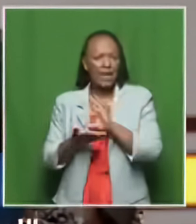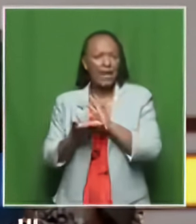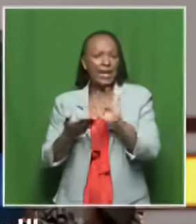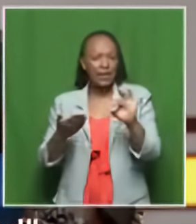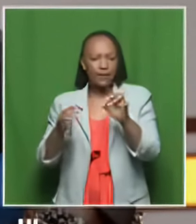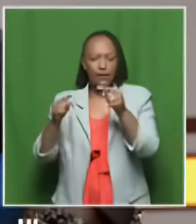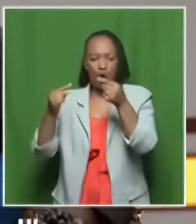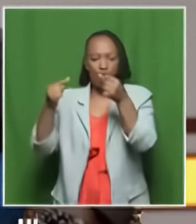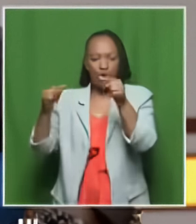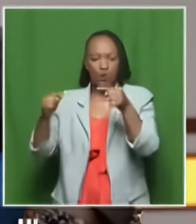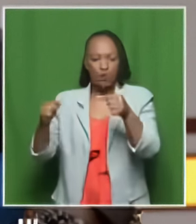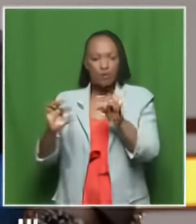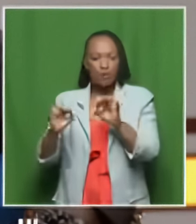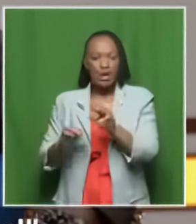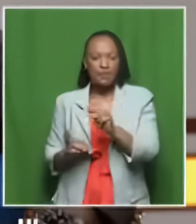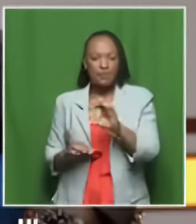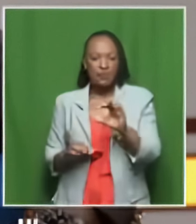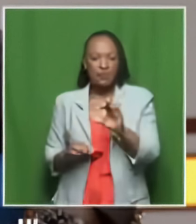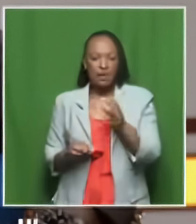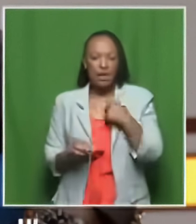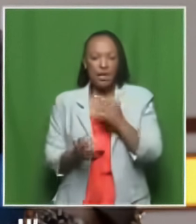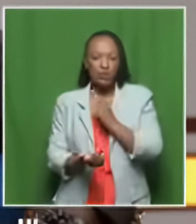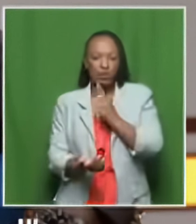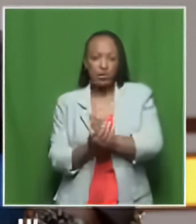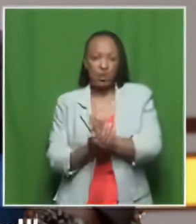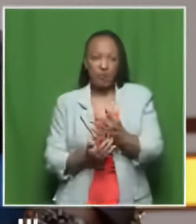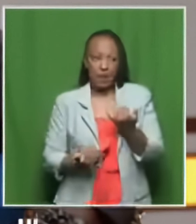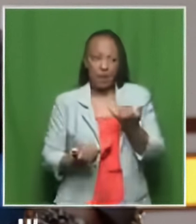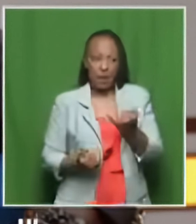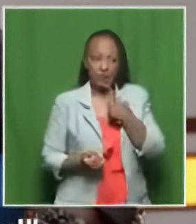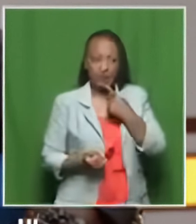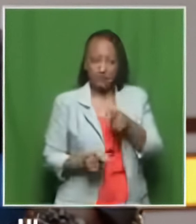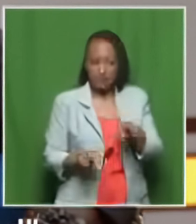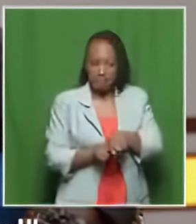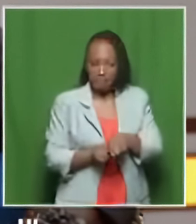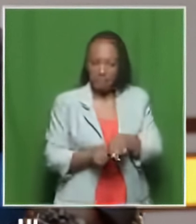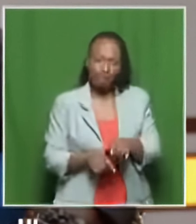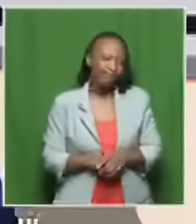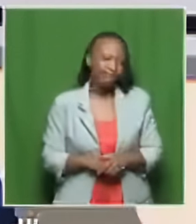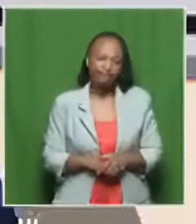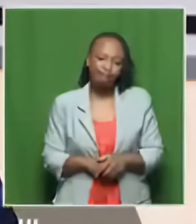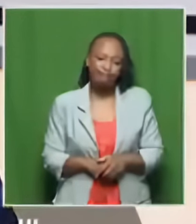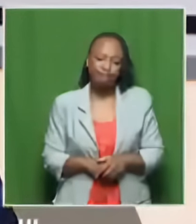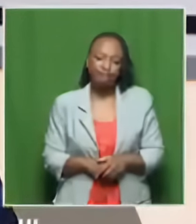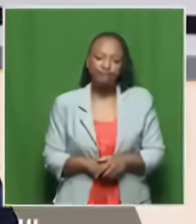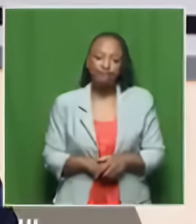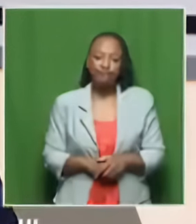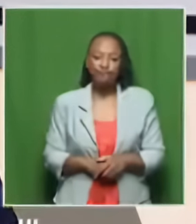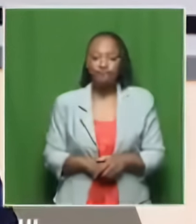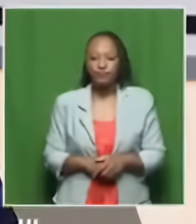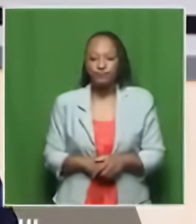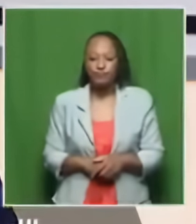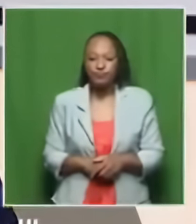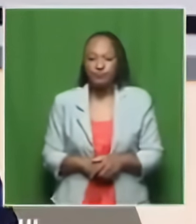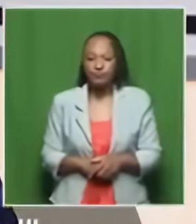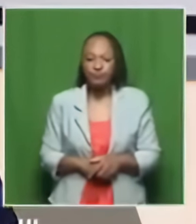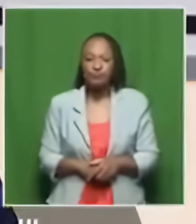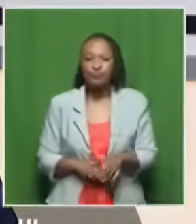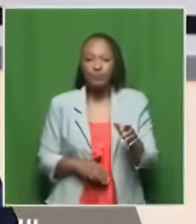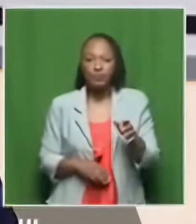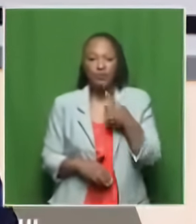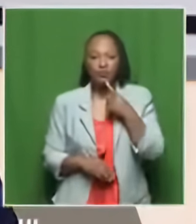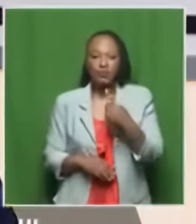own MMC. I'm not sure if we can still say the same thing now. So with that said, again,